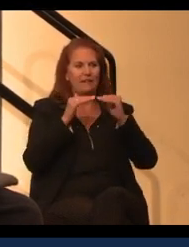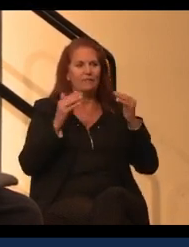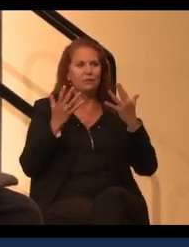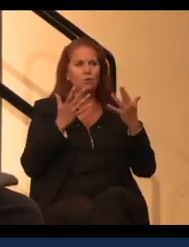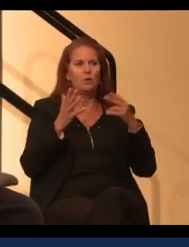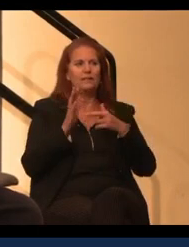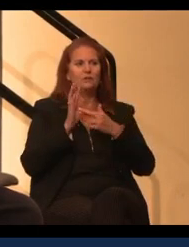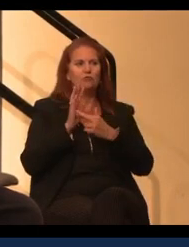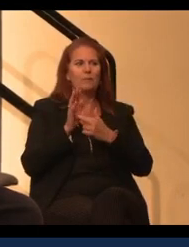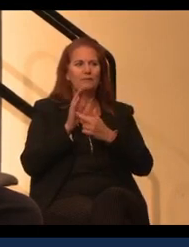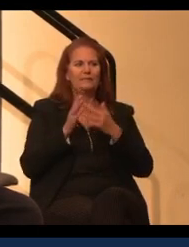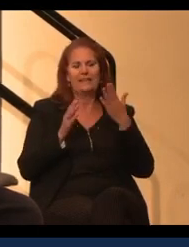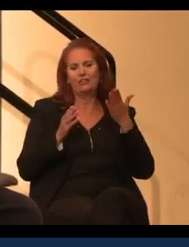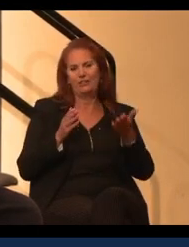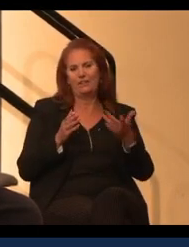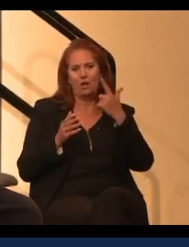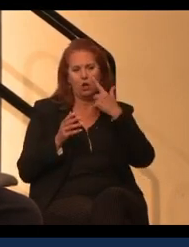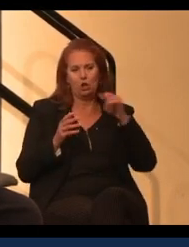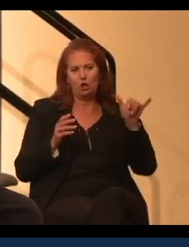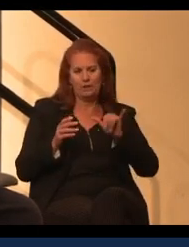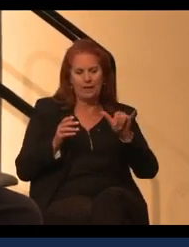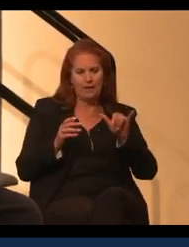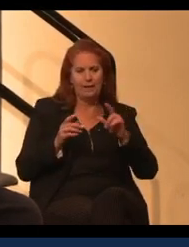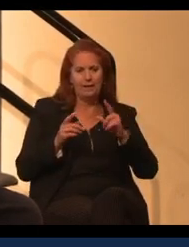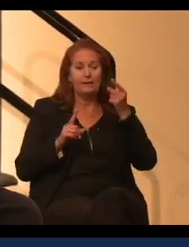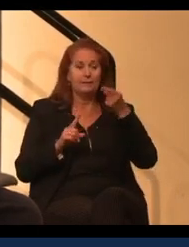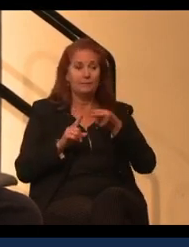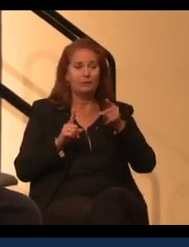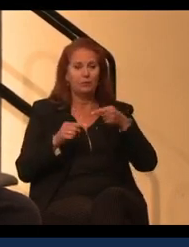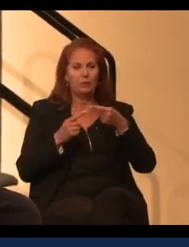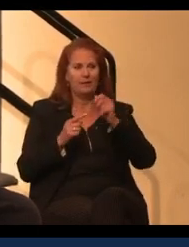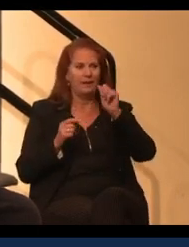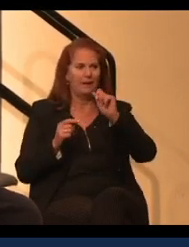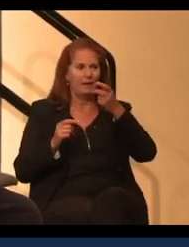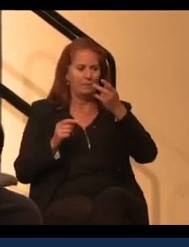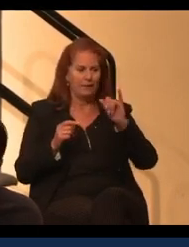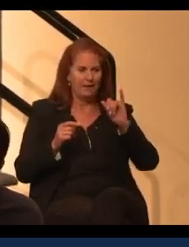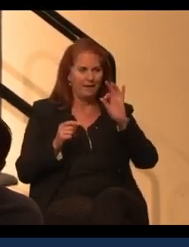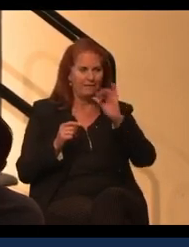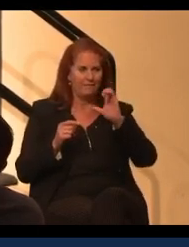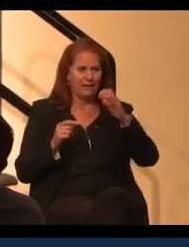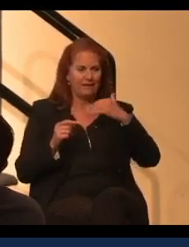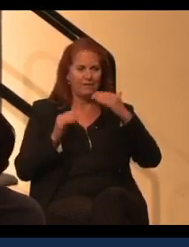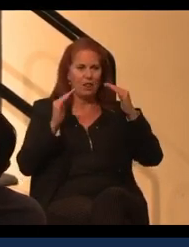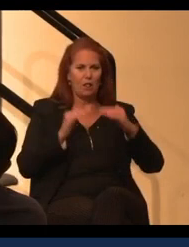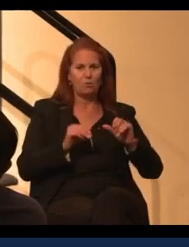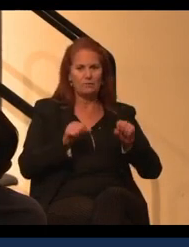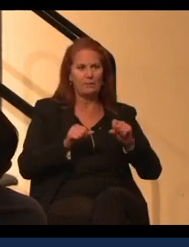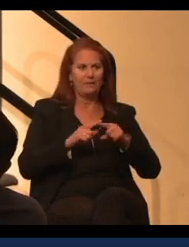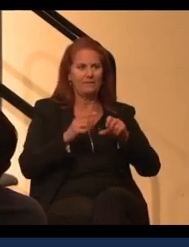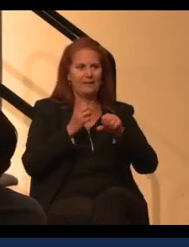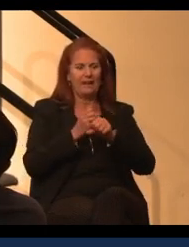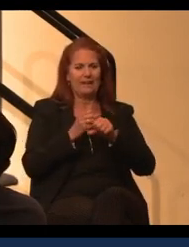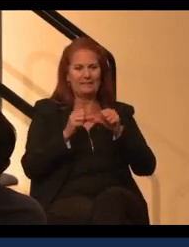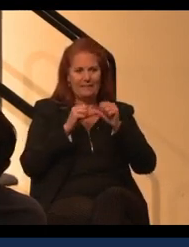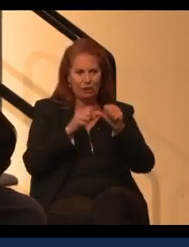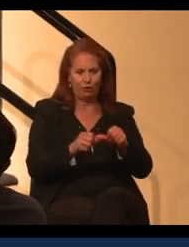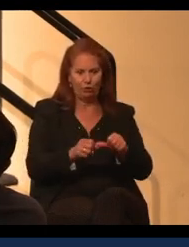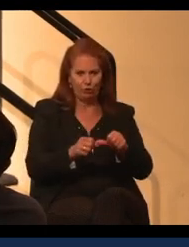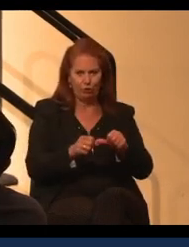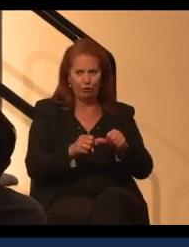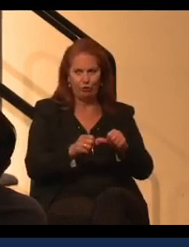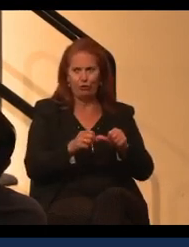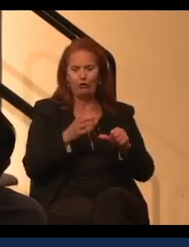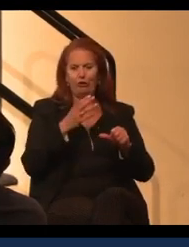the representation there look like, especially when AAPI faculty have the lowest probability of getting tenured and